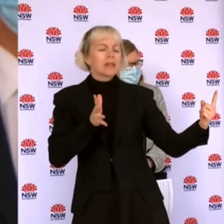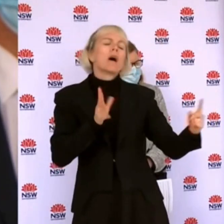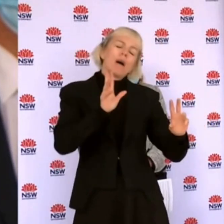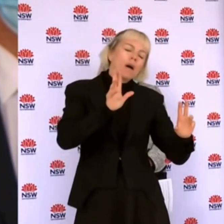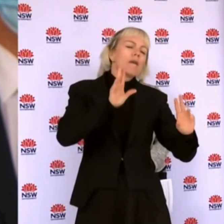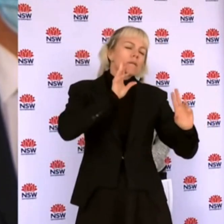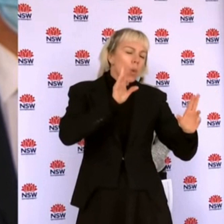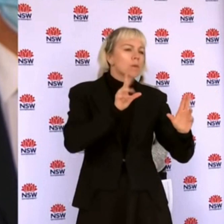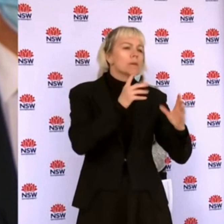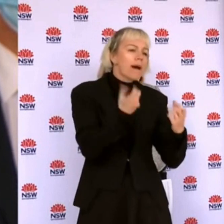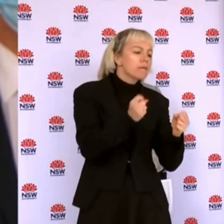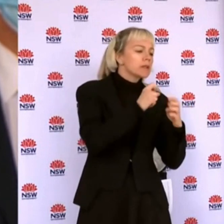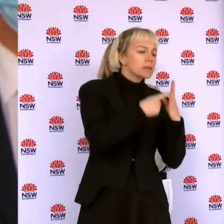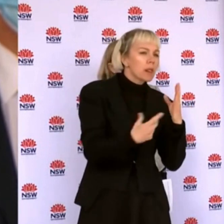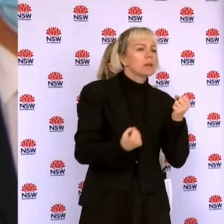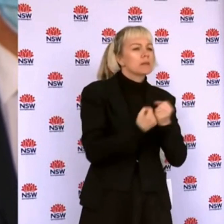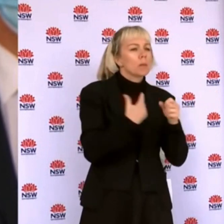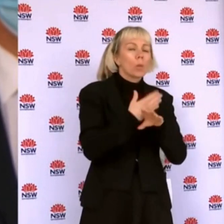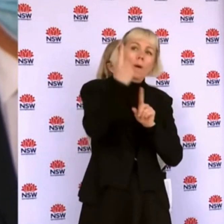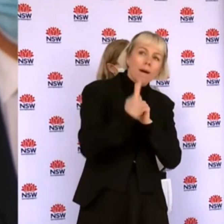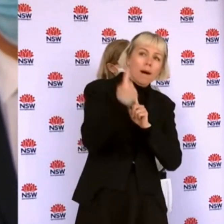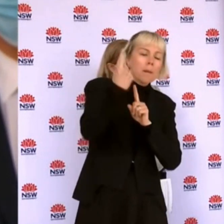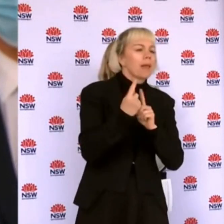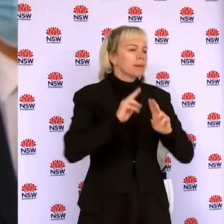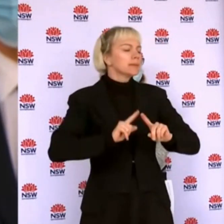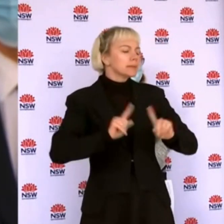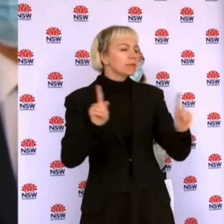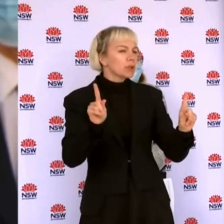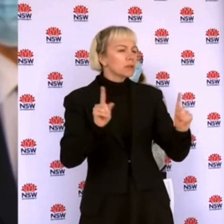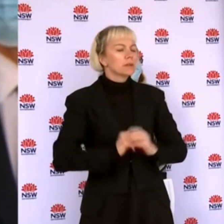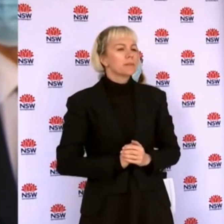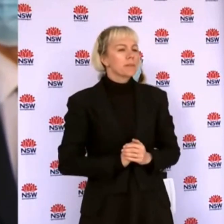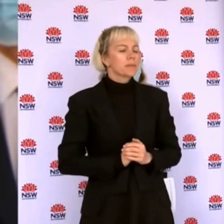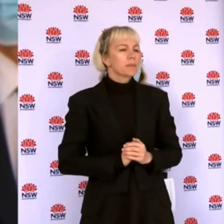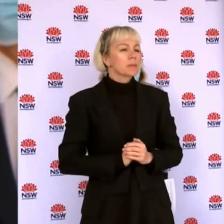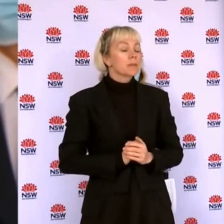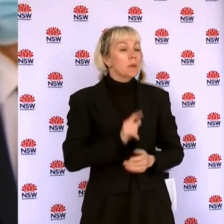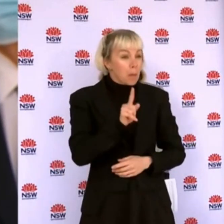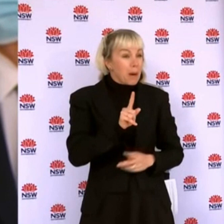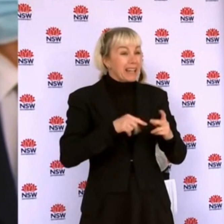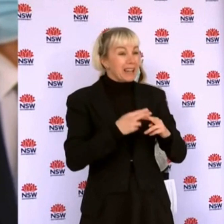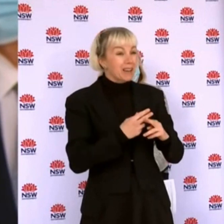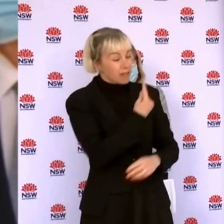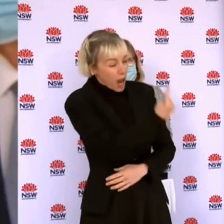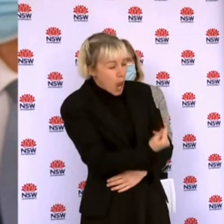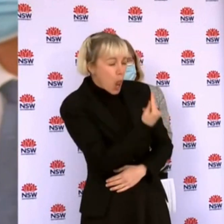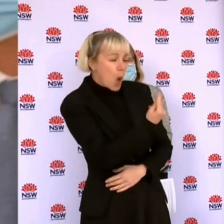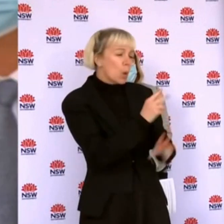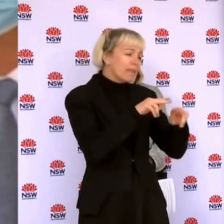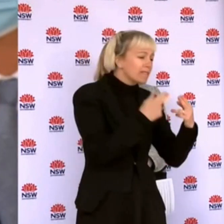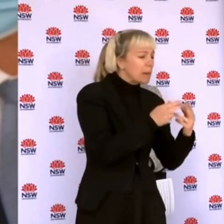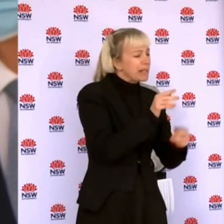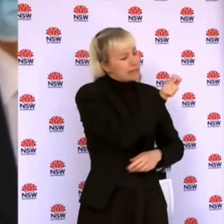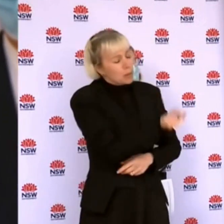and the like. But in the main, if you need to provide support to a loved one who's isolated and can't take care